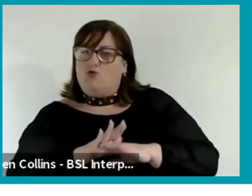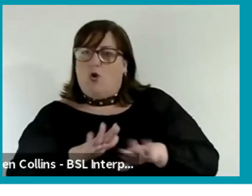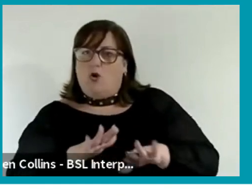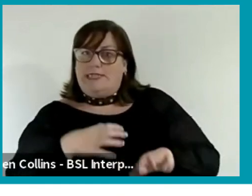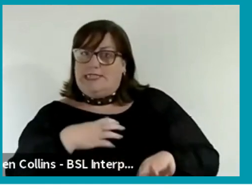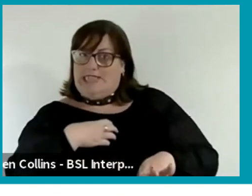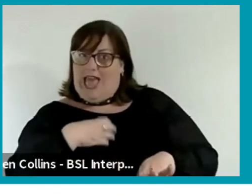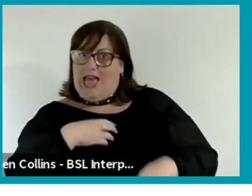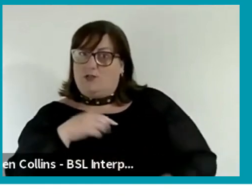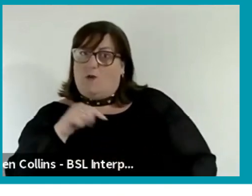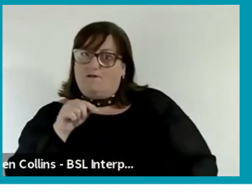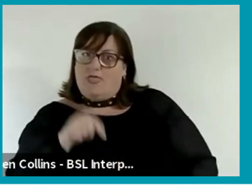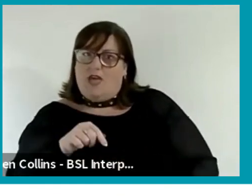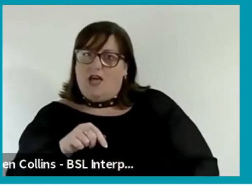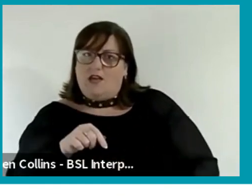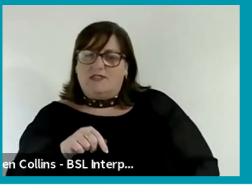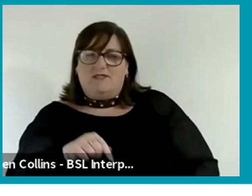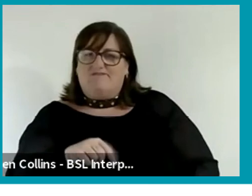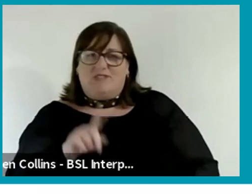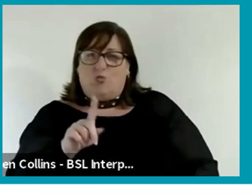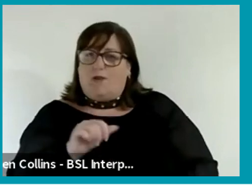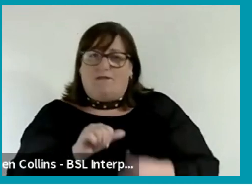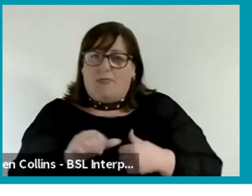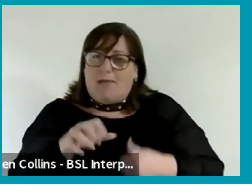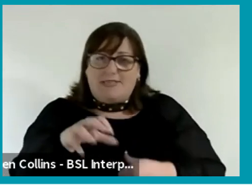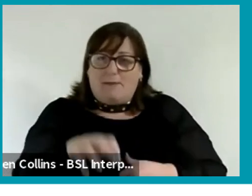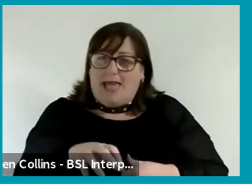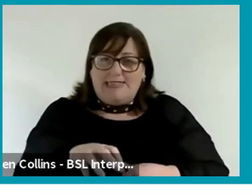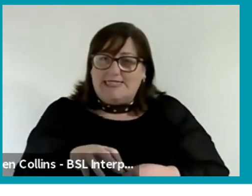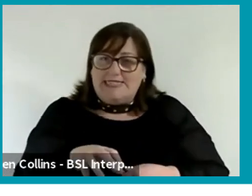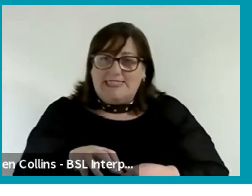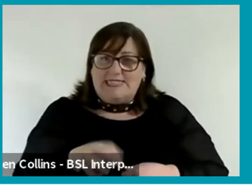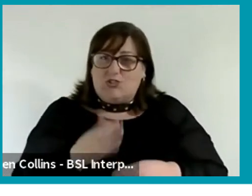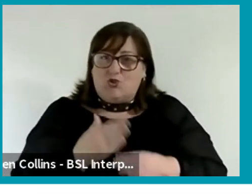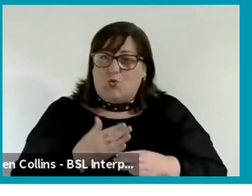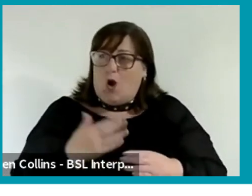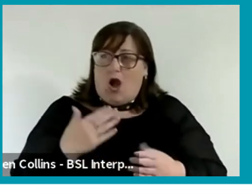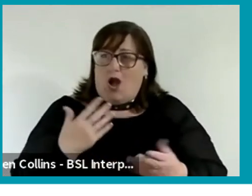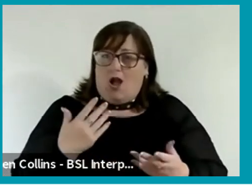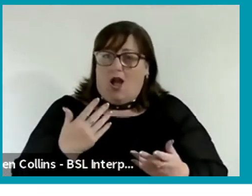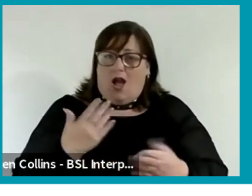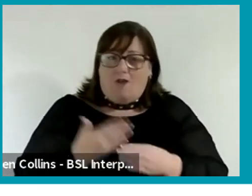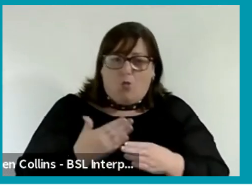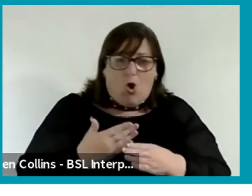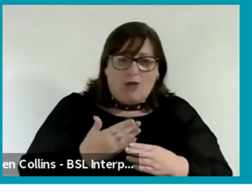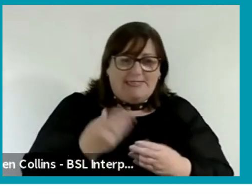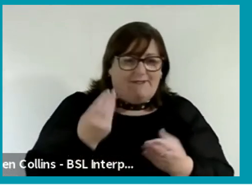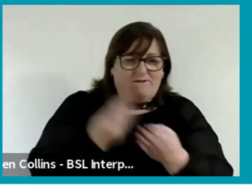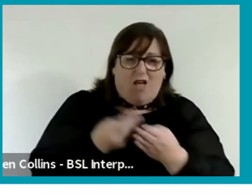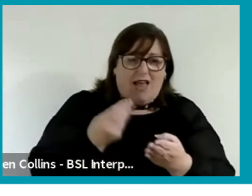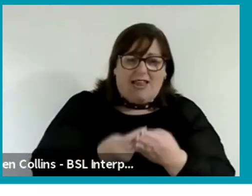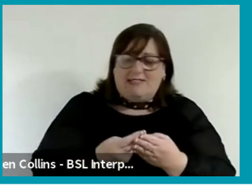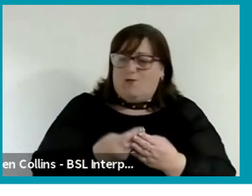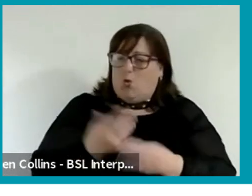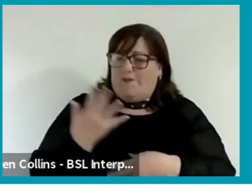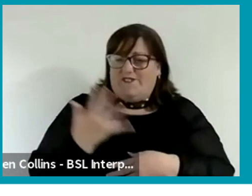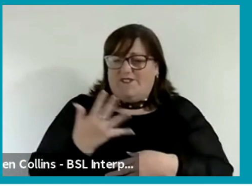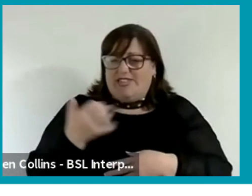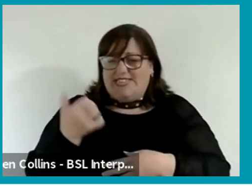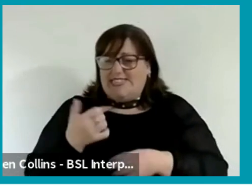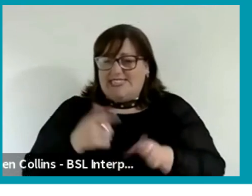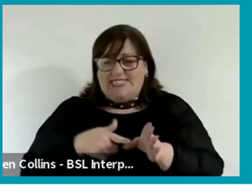be. I mean, I've worked in financial sector for best part of 15-16 years before coming to